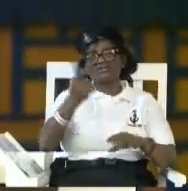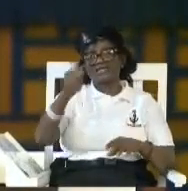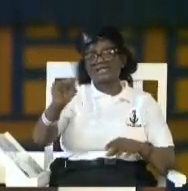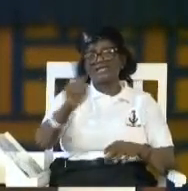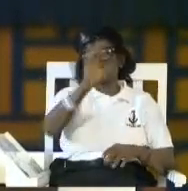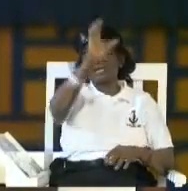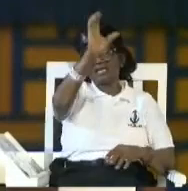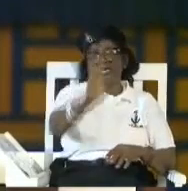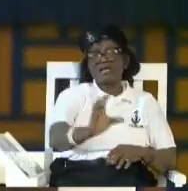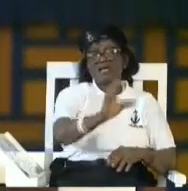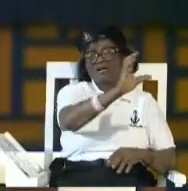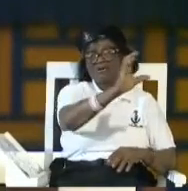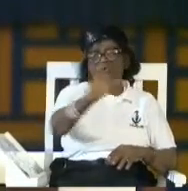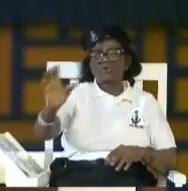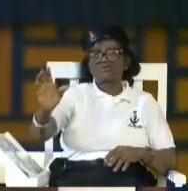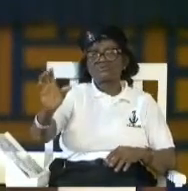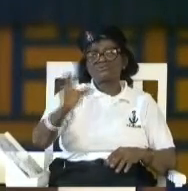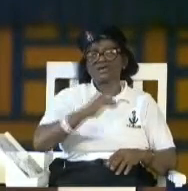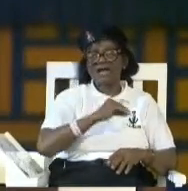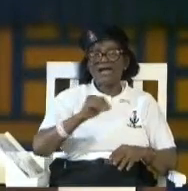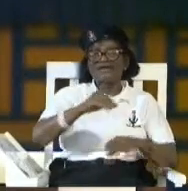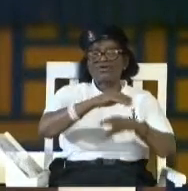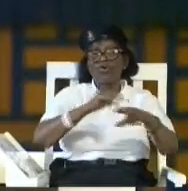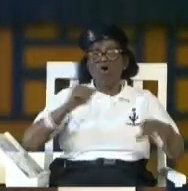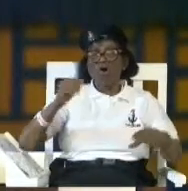and call on the Almighty God.